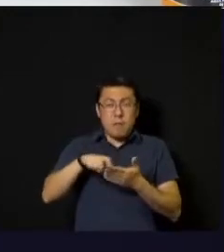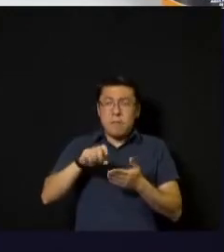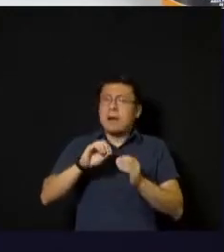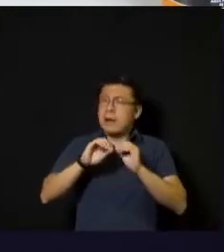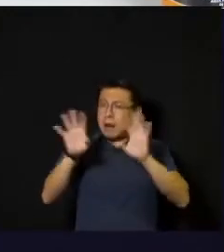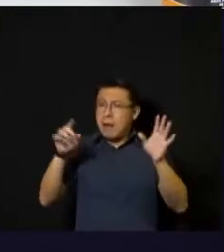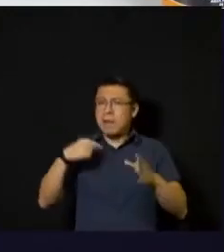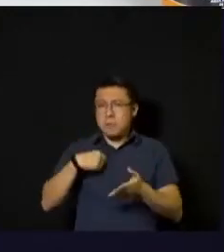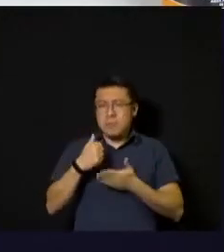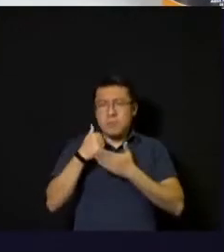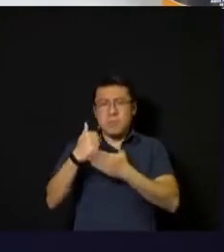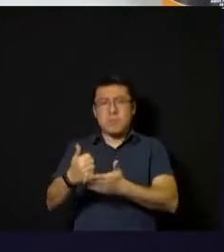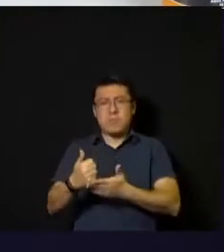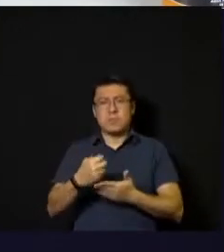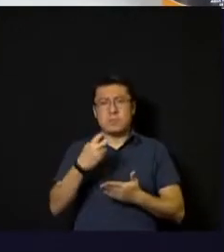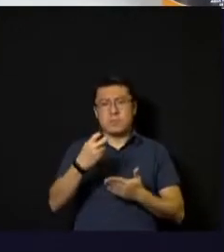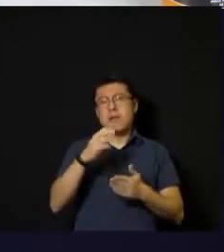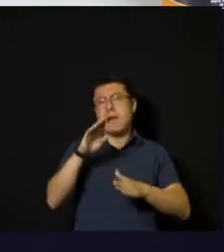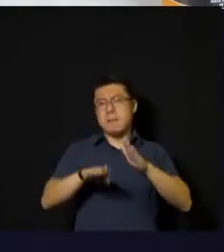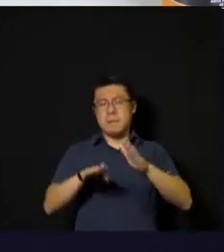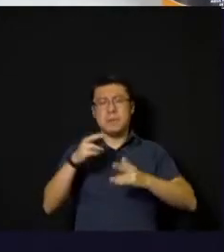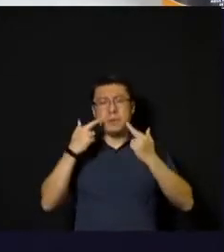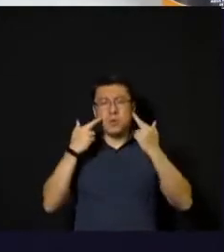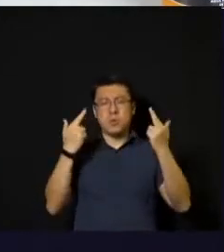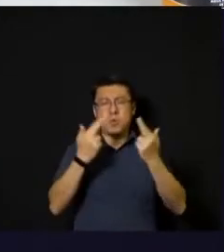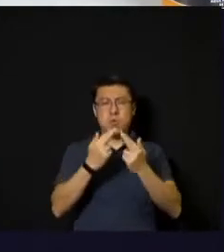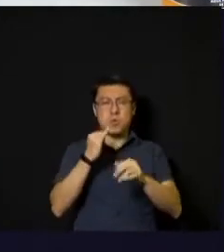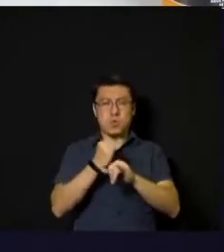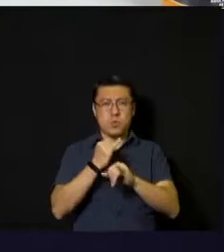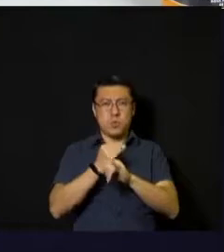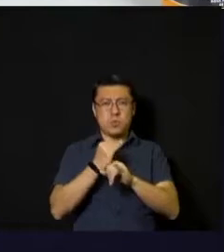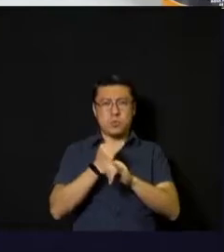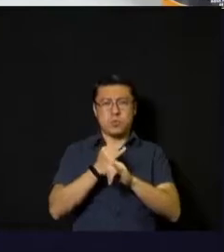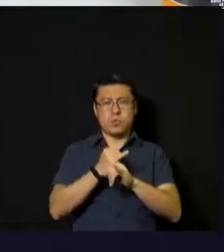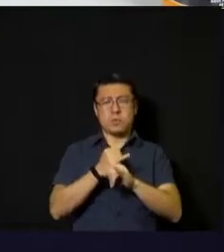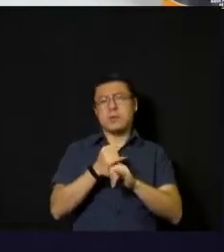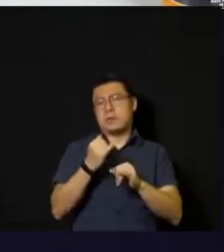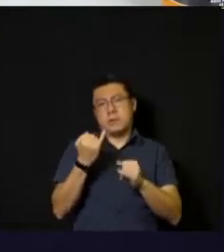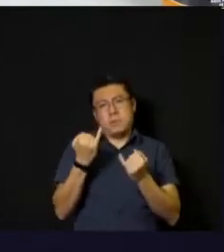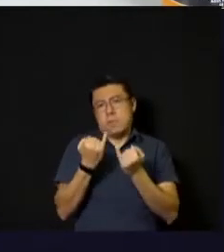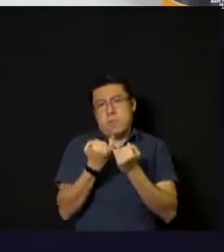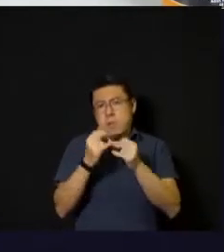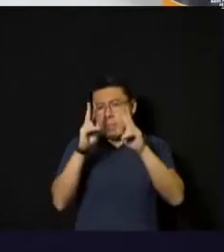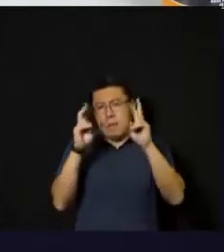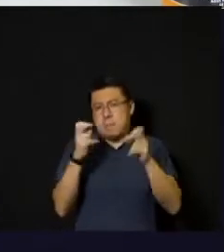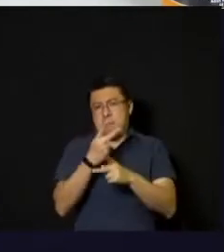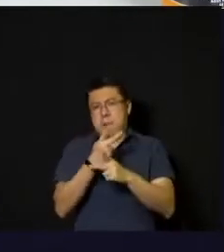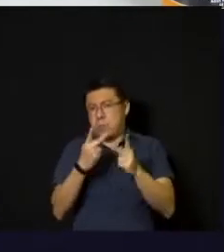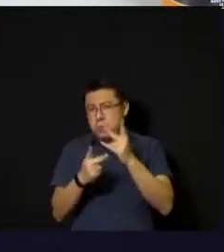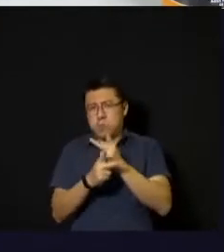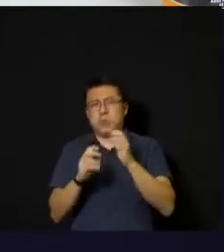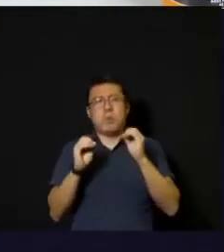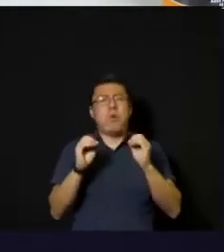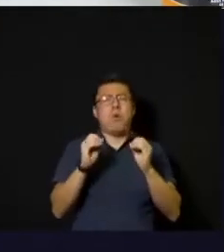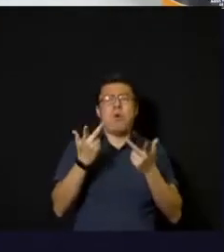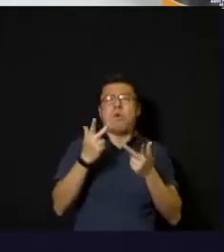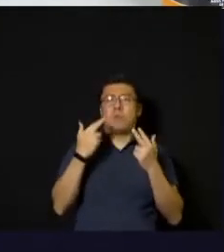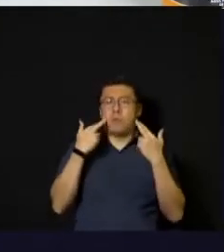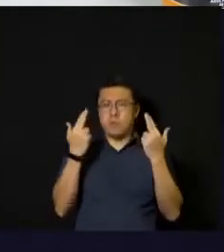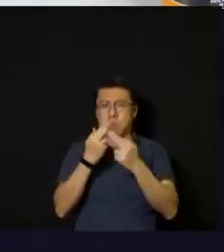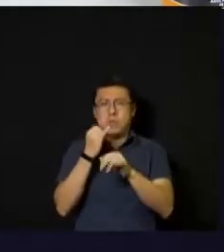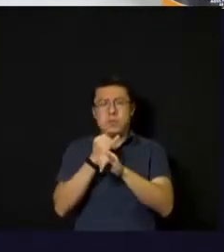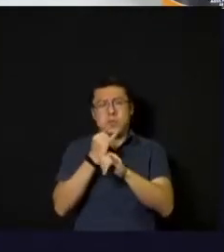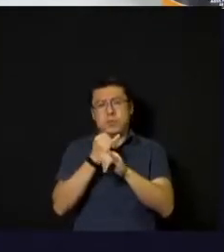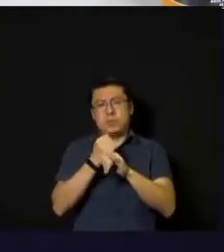course." So we have made virtual meetings of products, of business